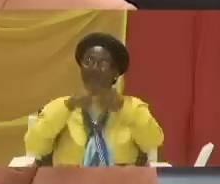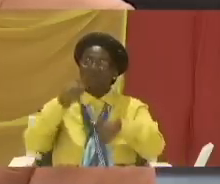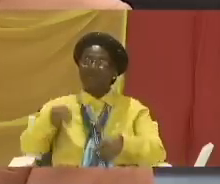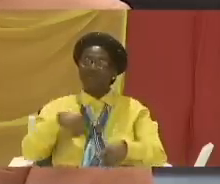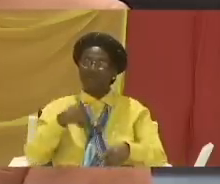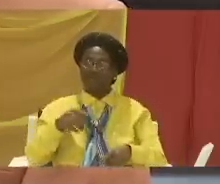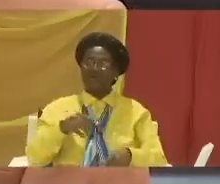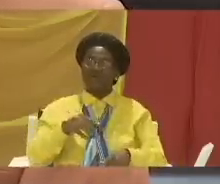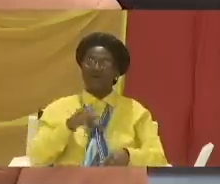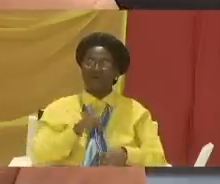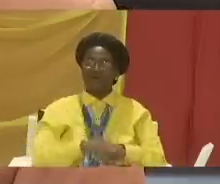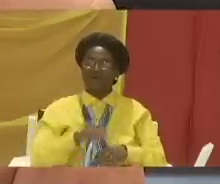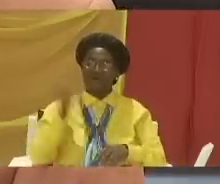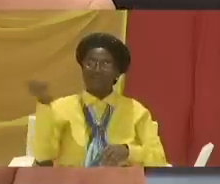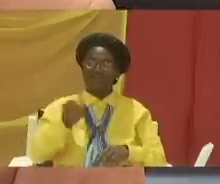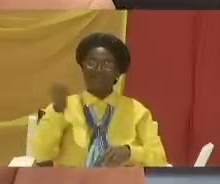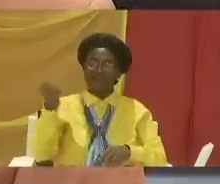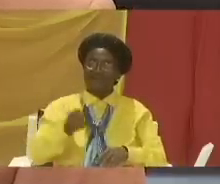on evangelism.